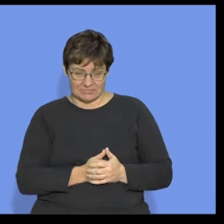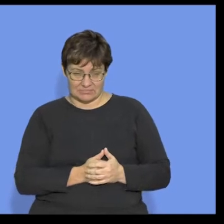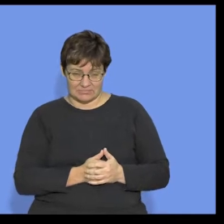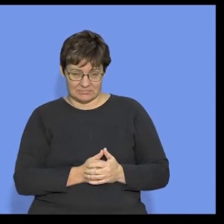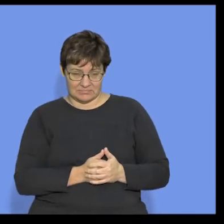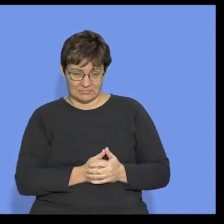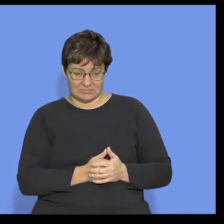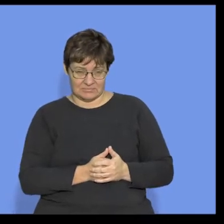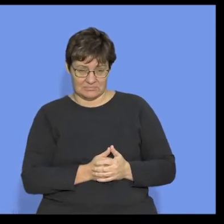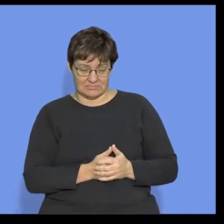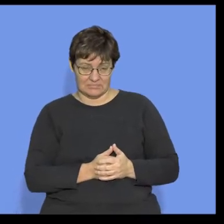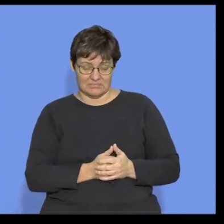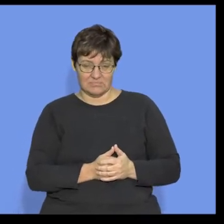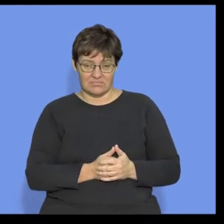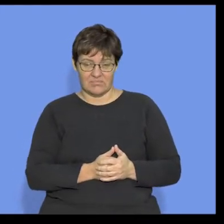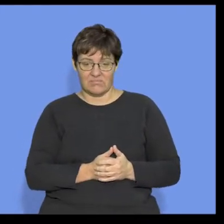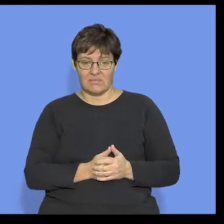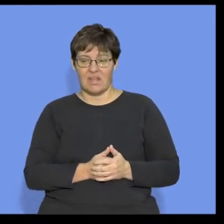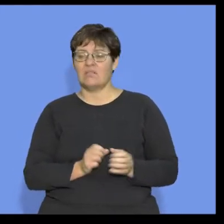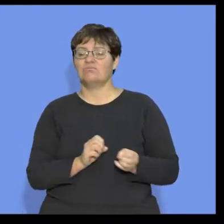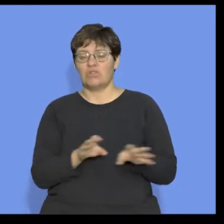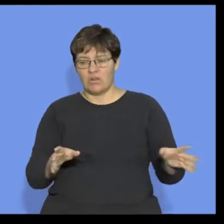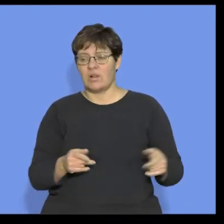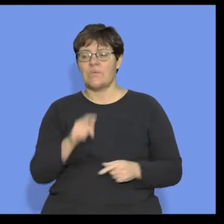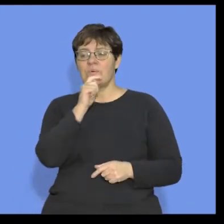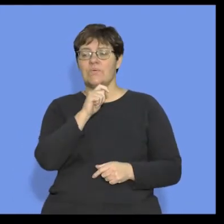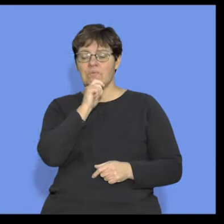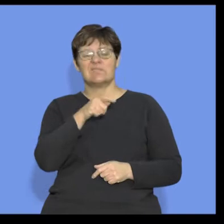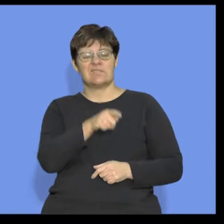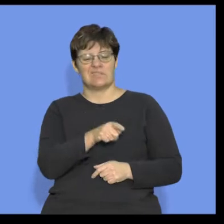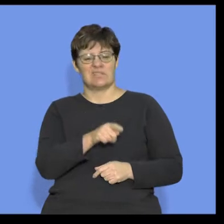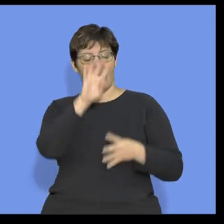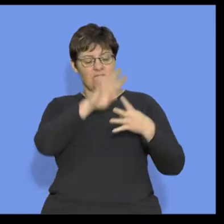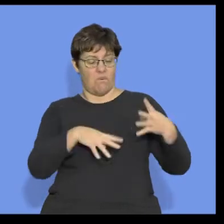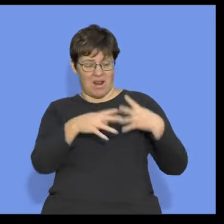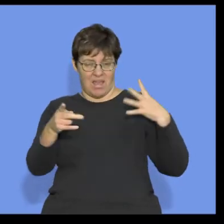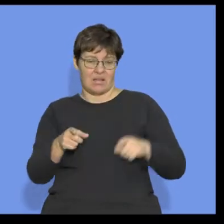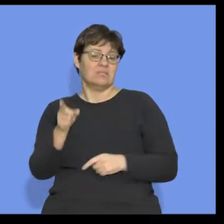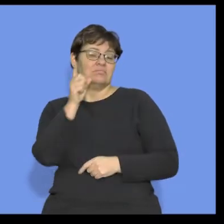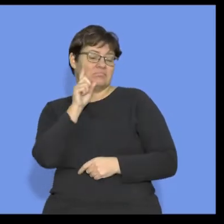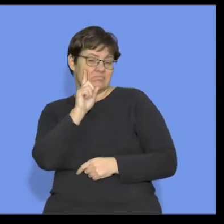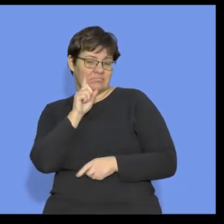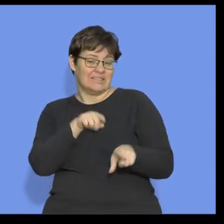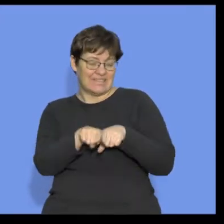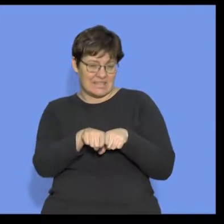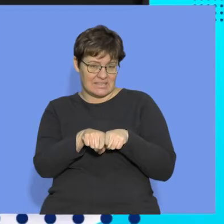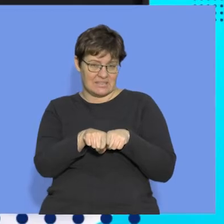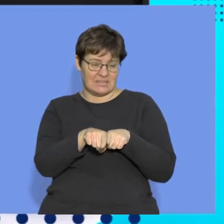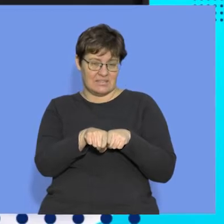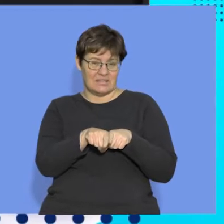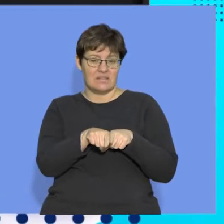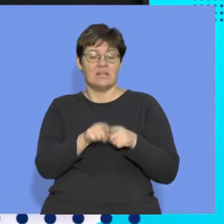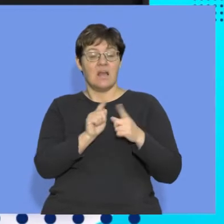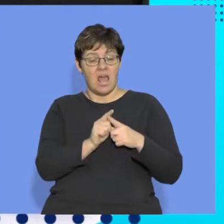with the coin being first event. In general, in mathematics, we'll use this formula to test whether